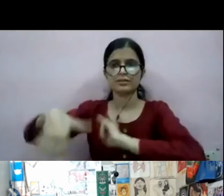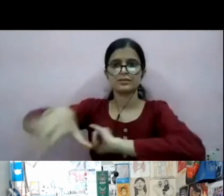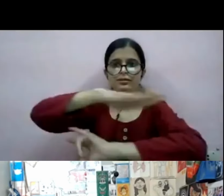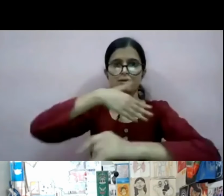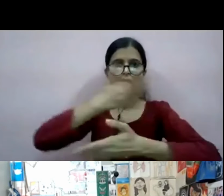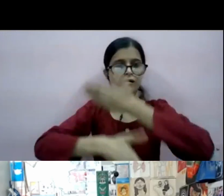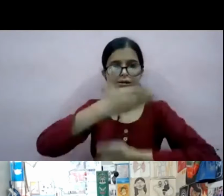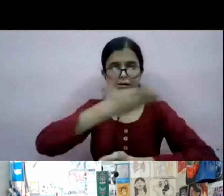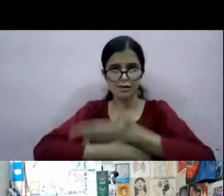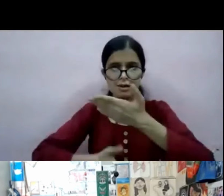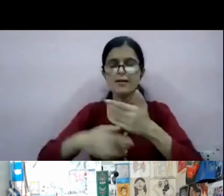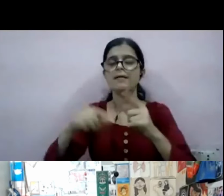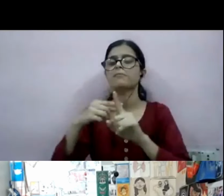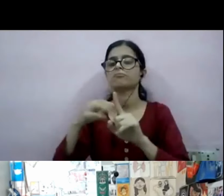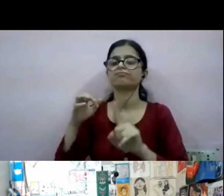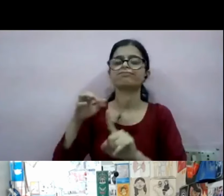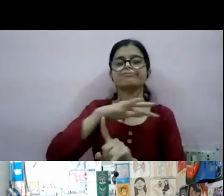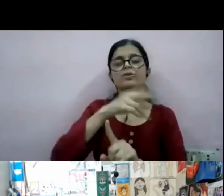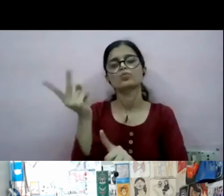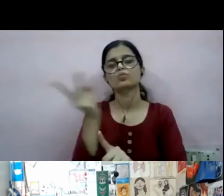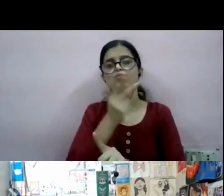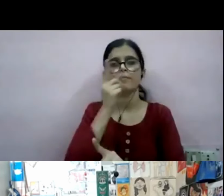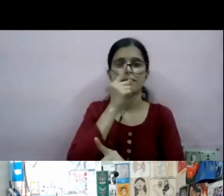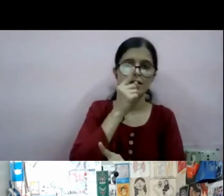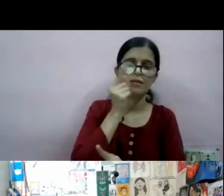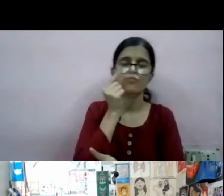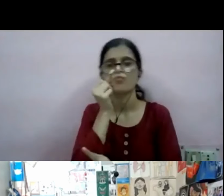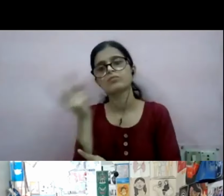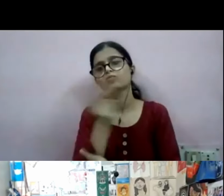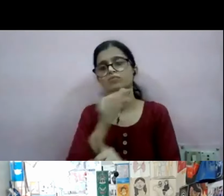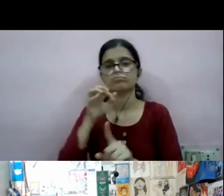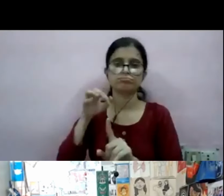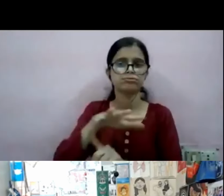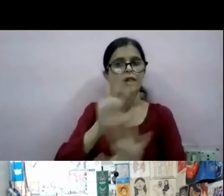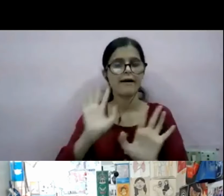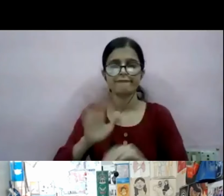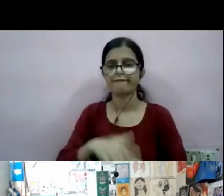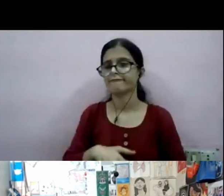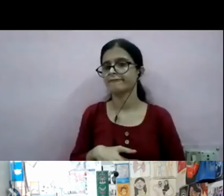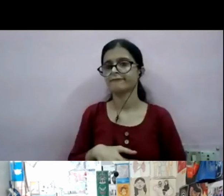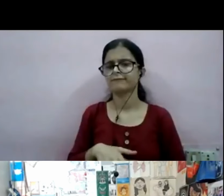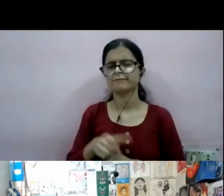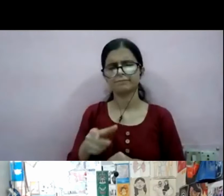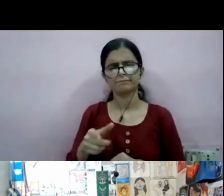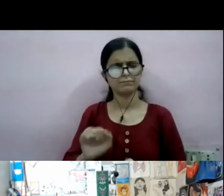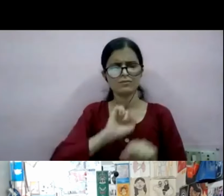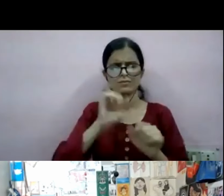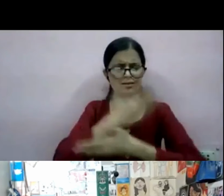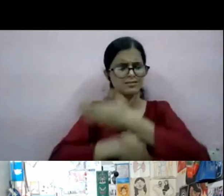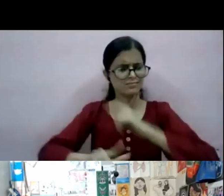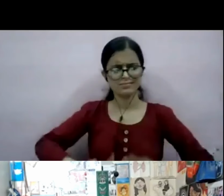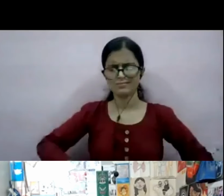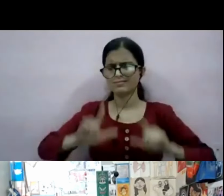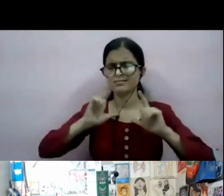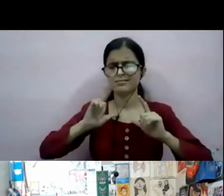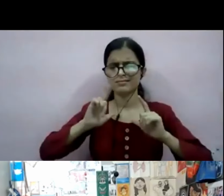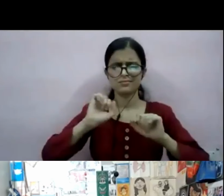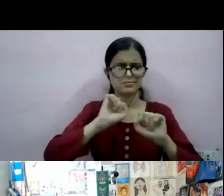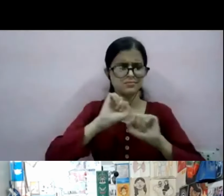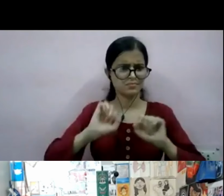it affects both men and women. And any account of the lives of disabled people have to incorporate accounts of